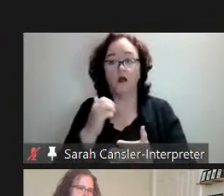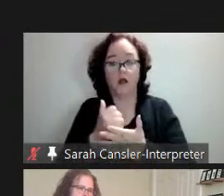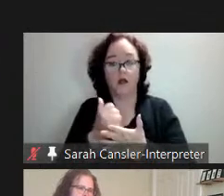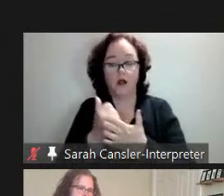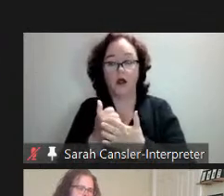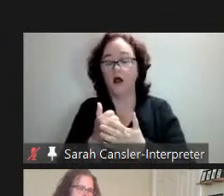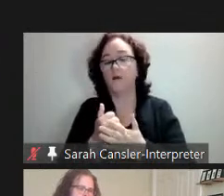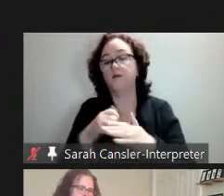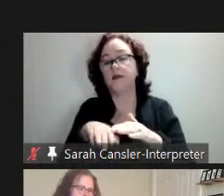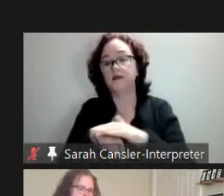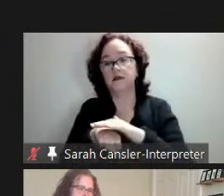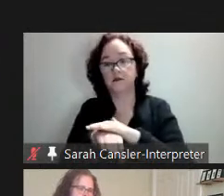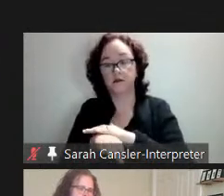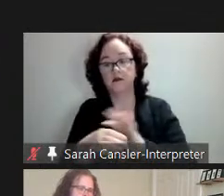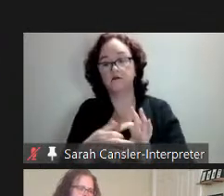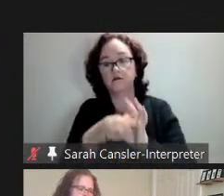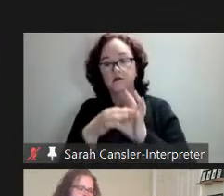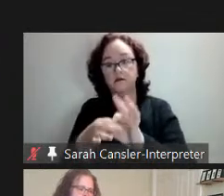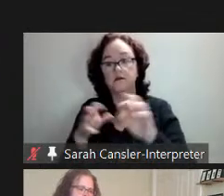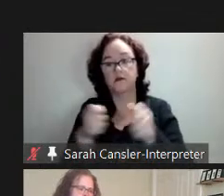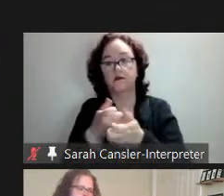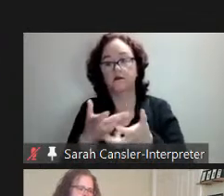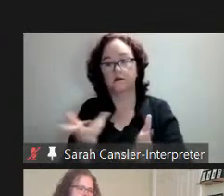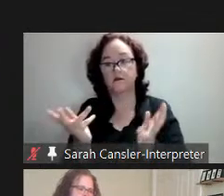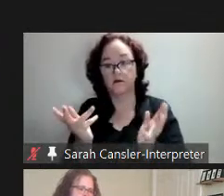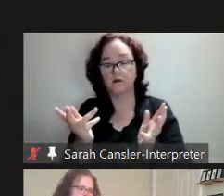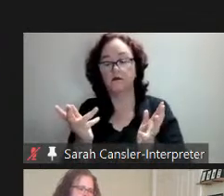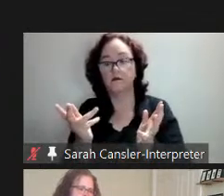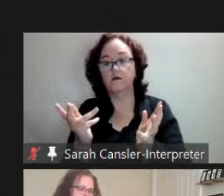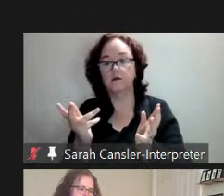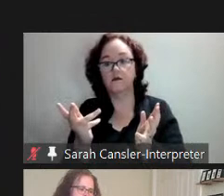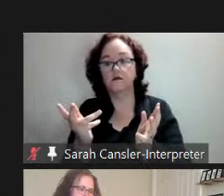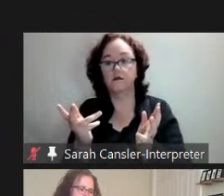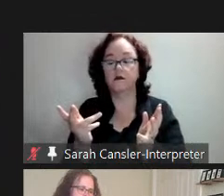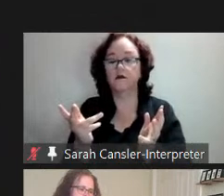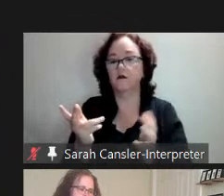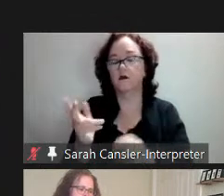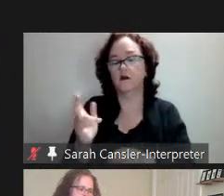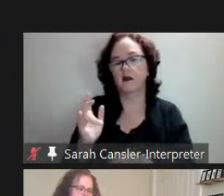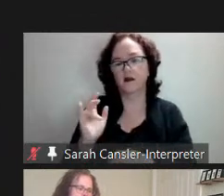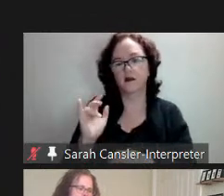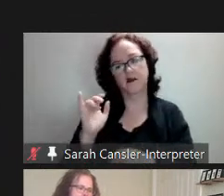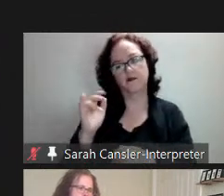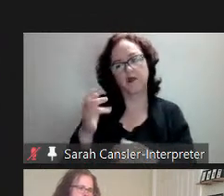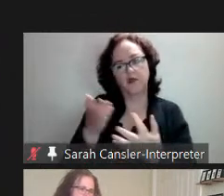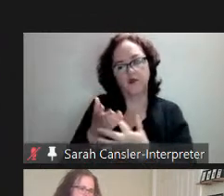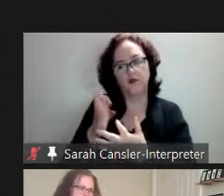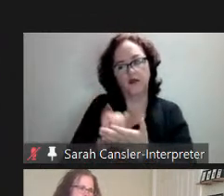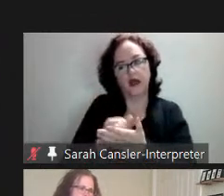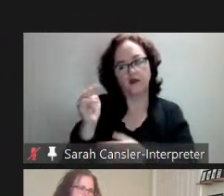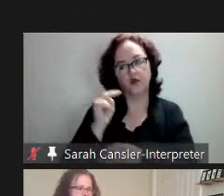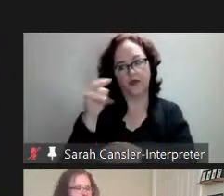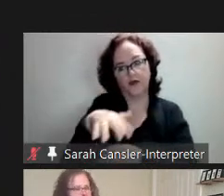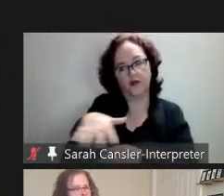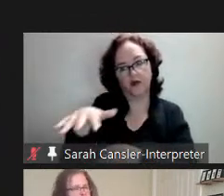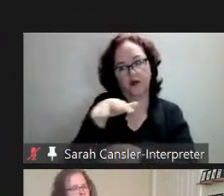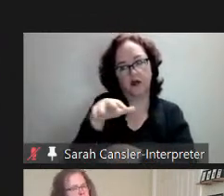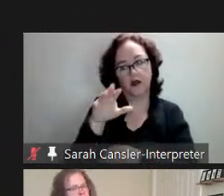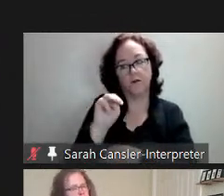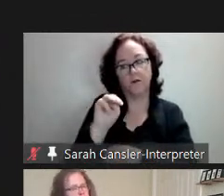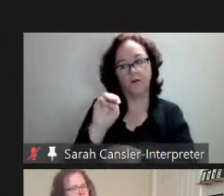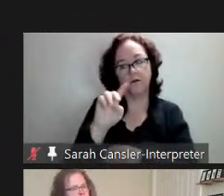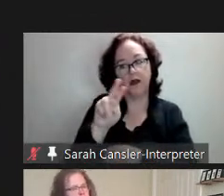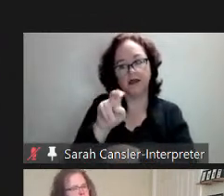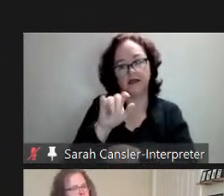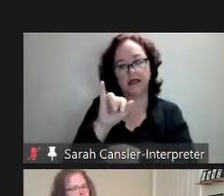in terms of providing step-free access at this northern mezzanine. So here you can see on the west side of State Street,